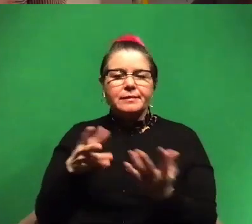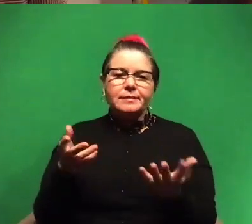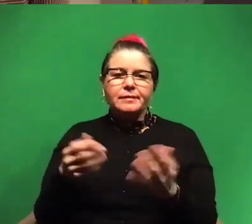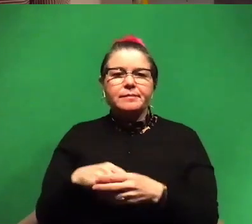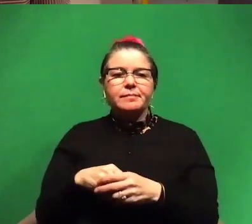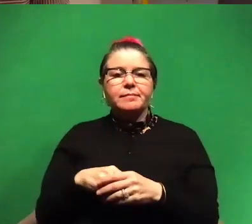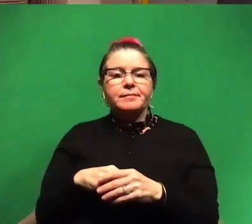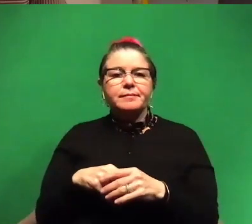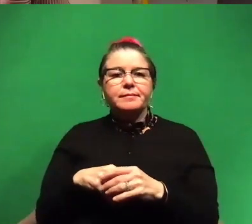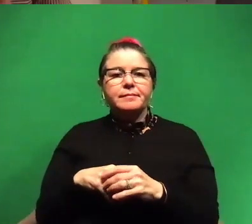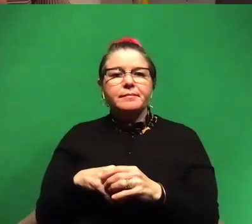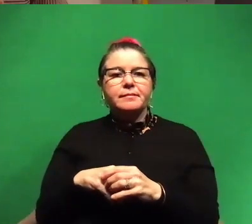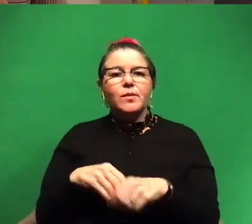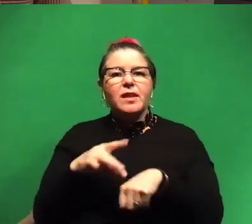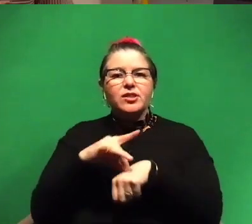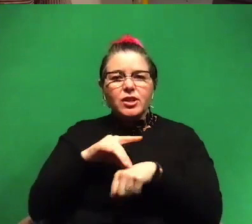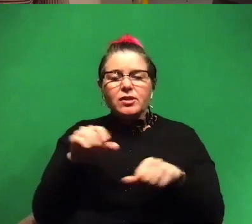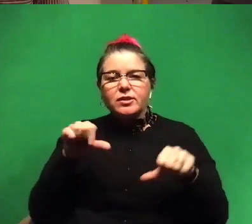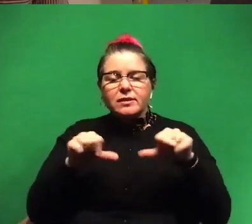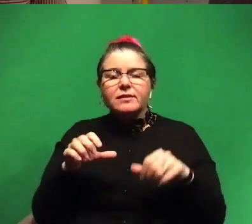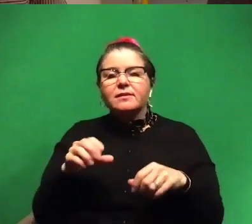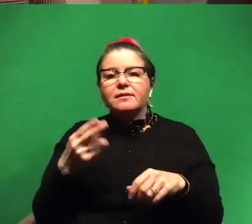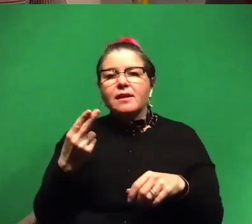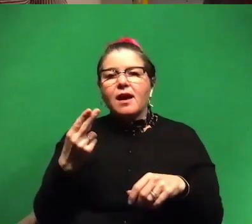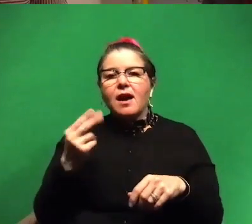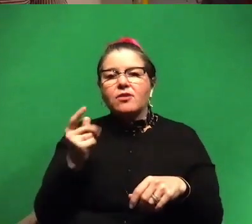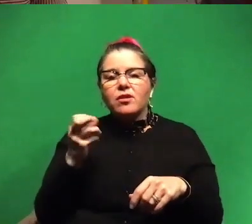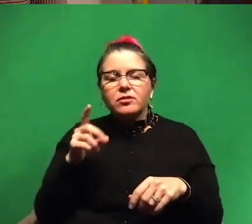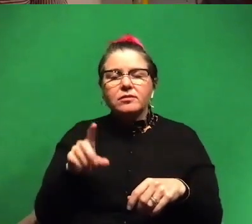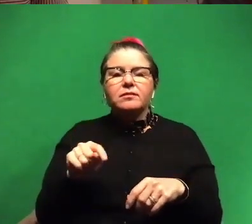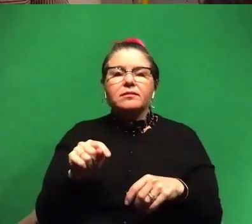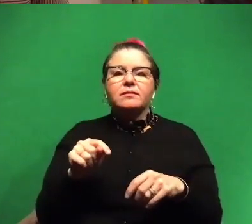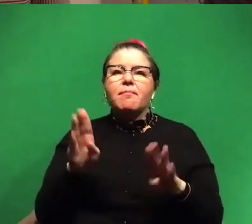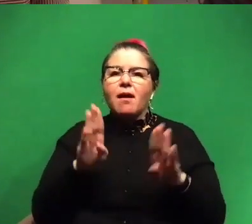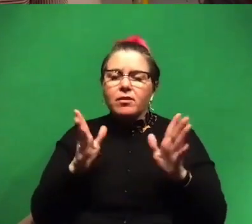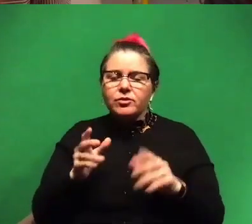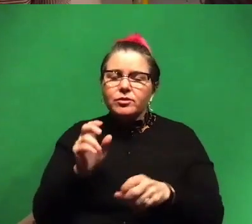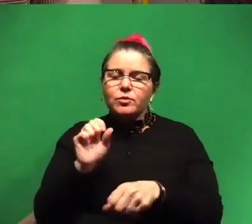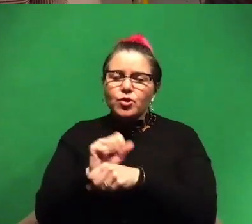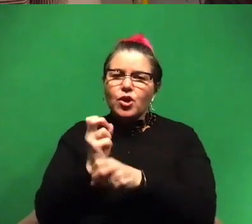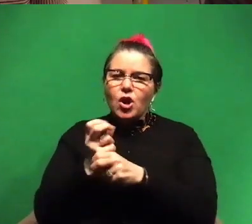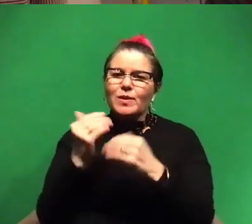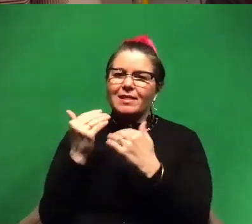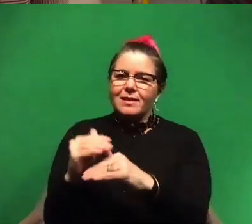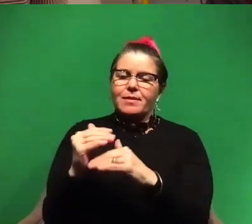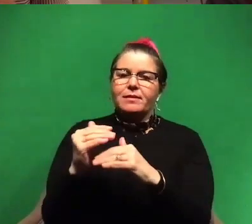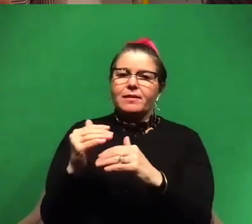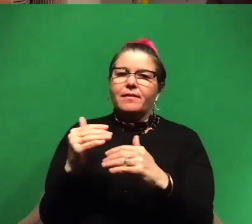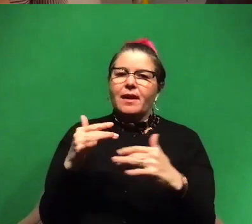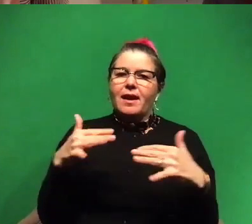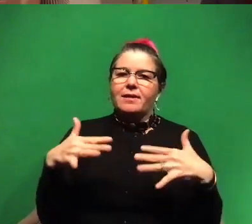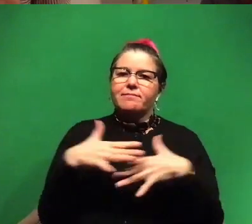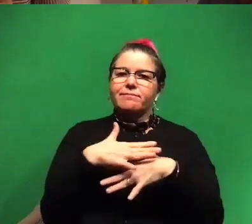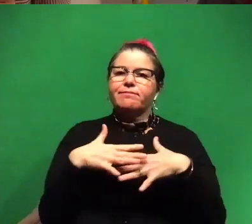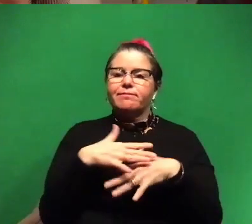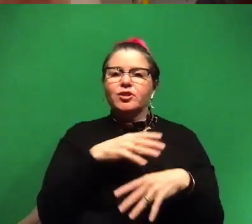Yeah, the geologists and hydrologists and biologists work really hard to limit how much of the water is dirty in order